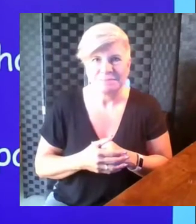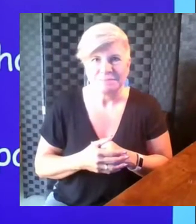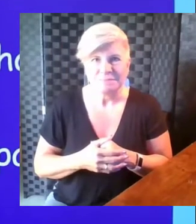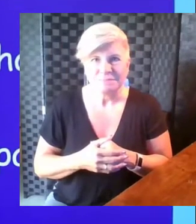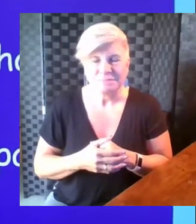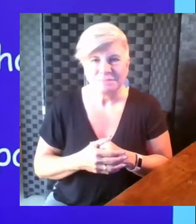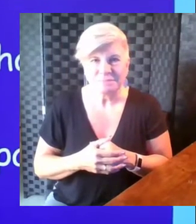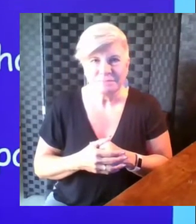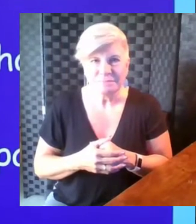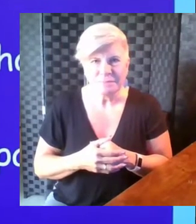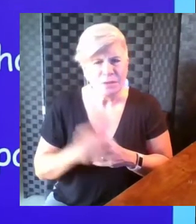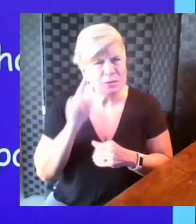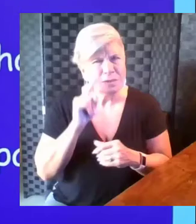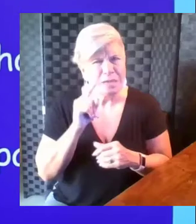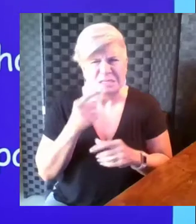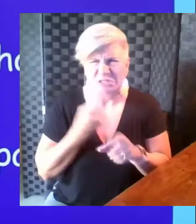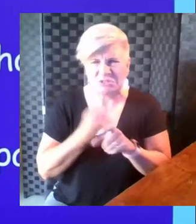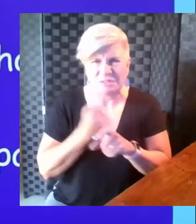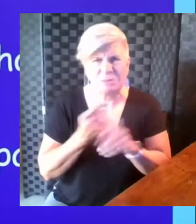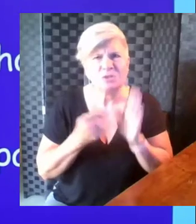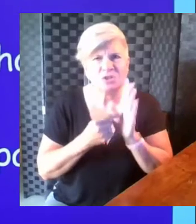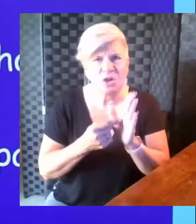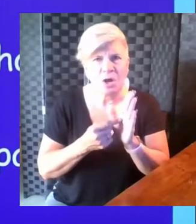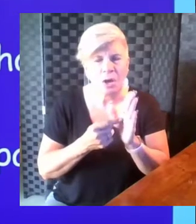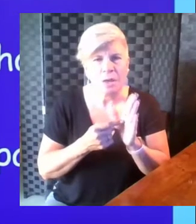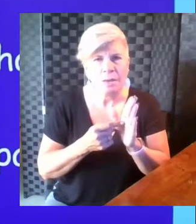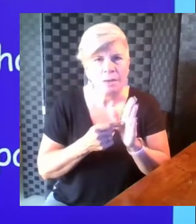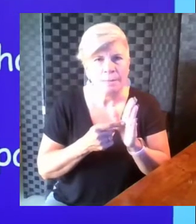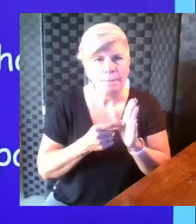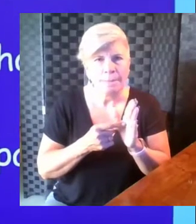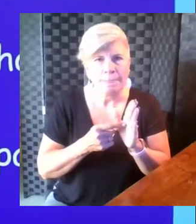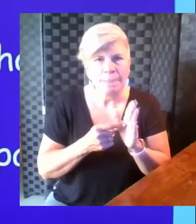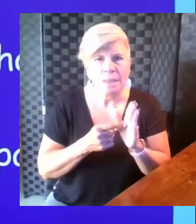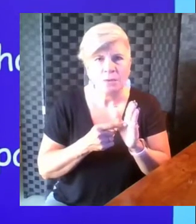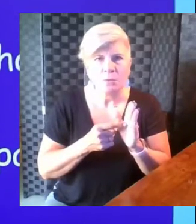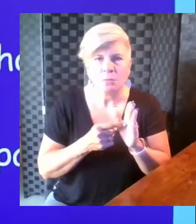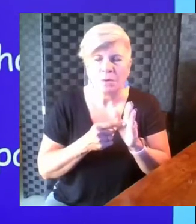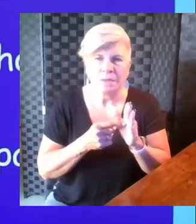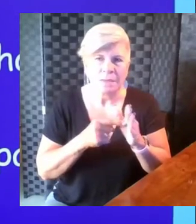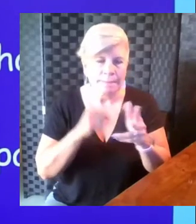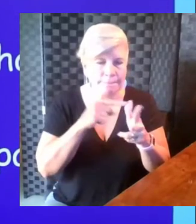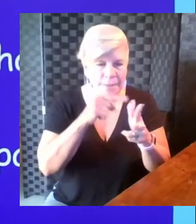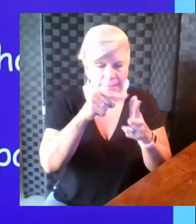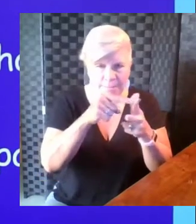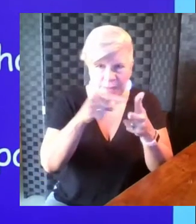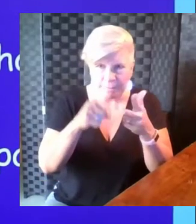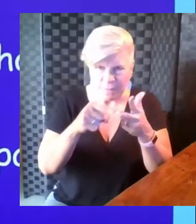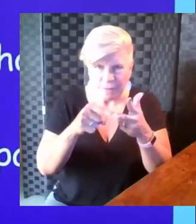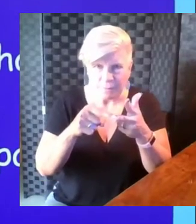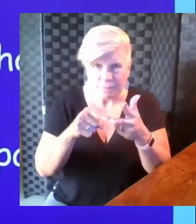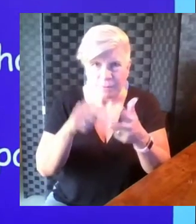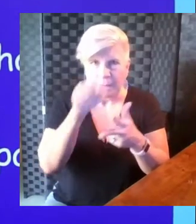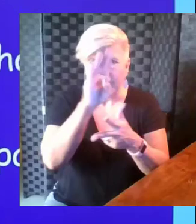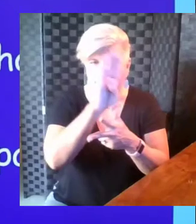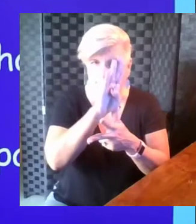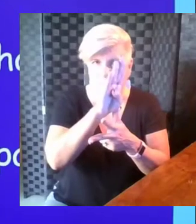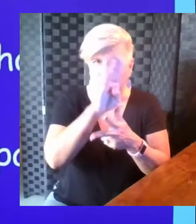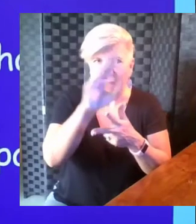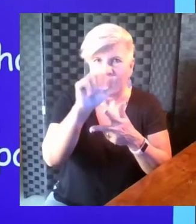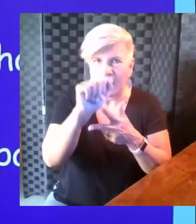Now if you're thinking, these words are kind of tricky, let me show you how to make it simple. We're just going to break it down into beginning, middle, and ending sounds.